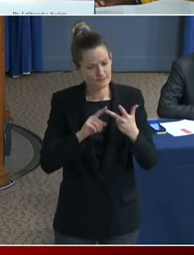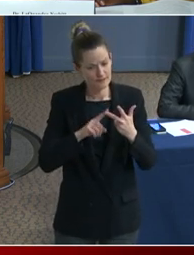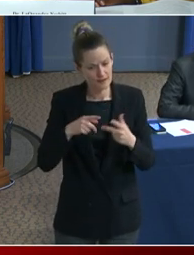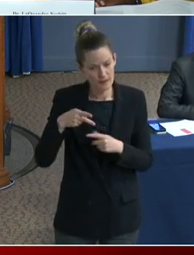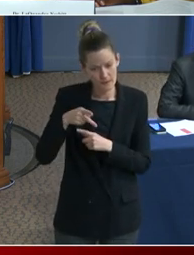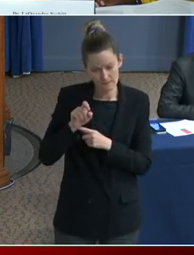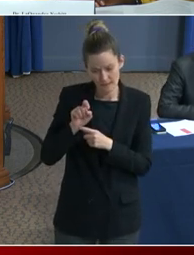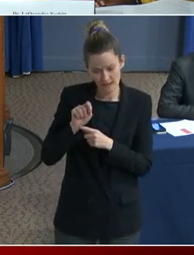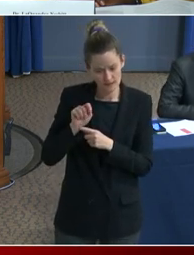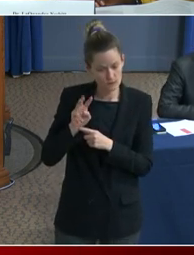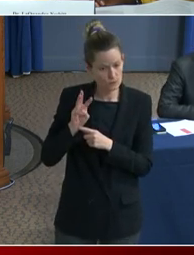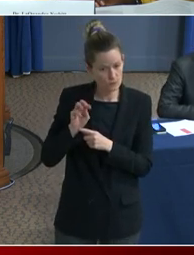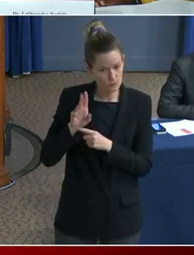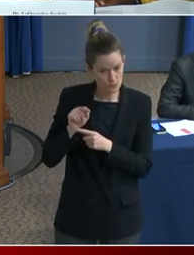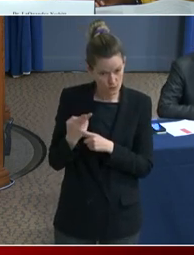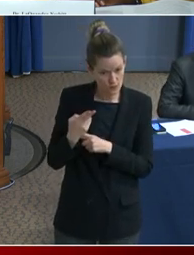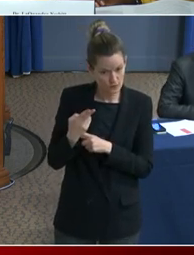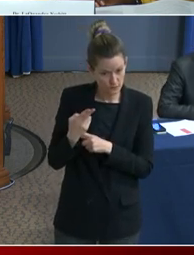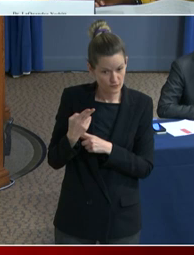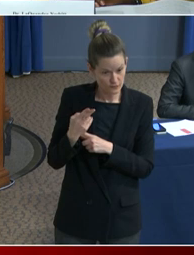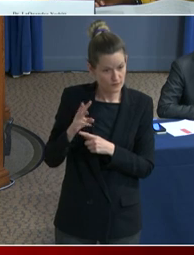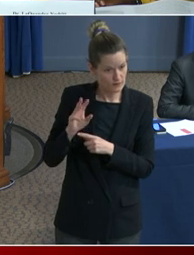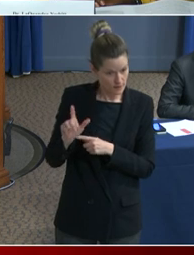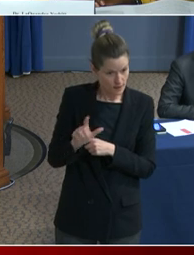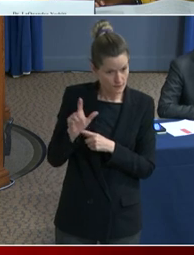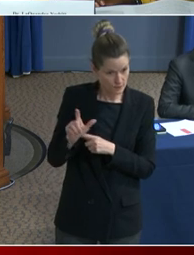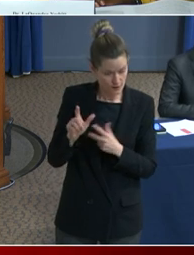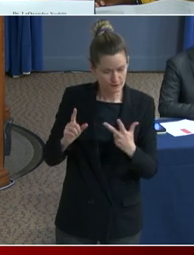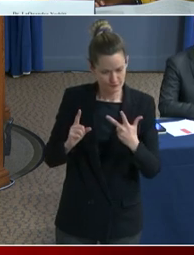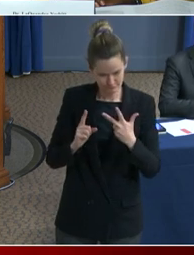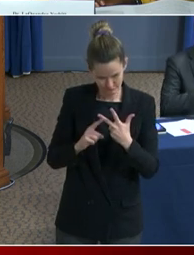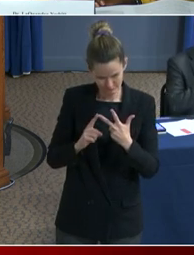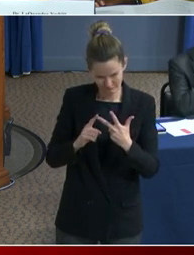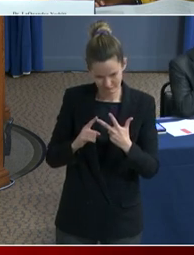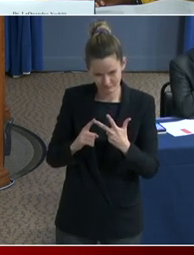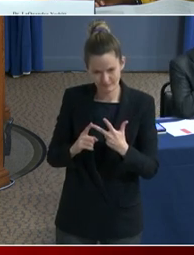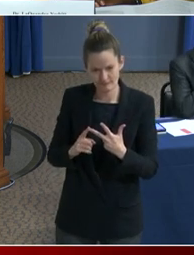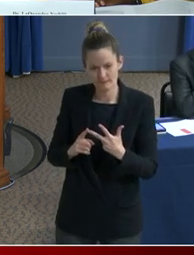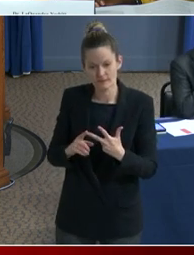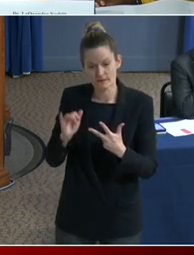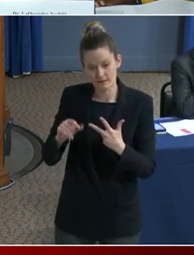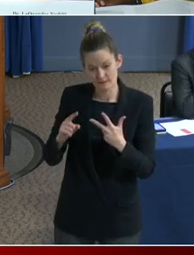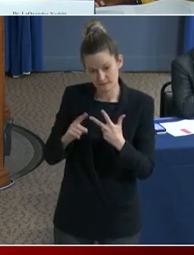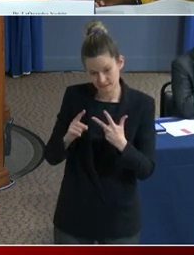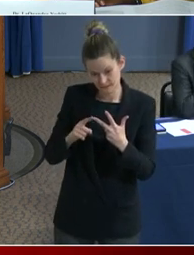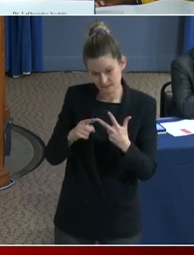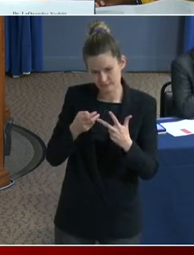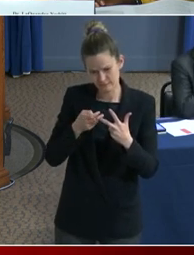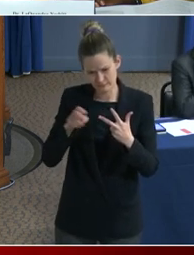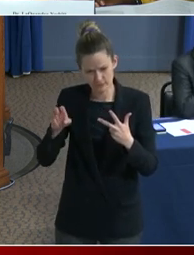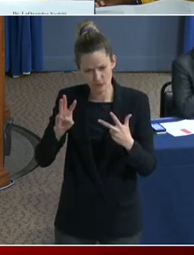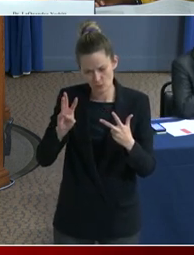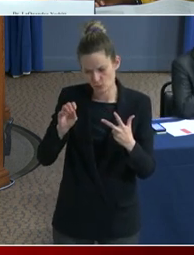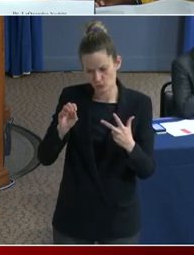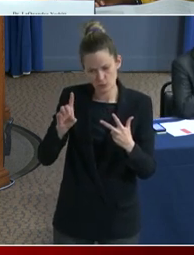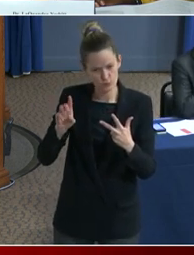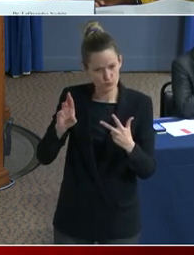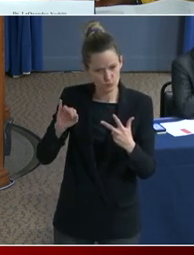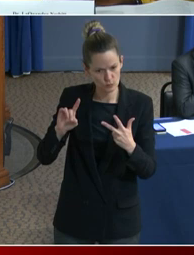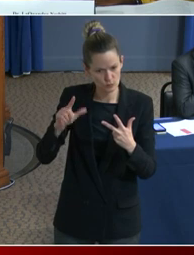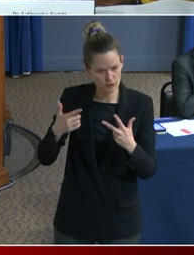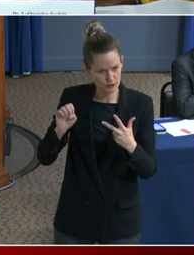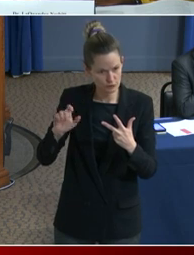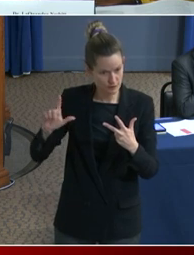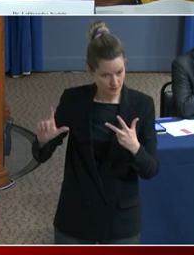Kansas Avenue Northwest, and Woodridge Library, located at 1801 Hamlin Street Northeast, will all